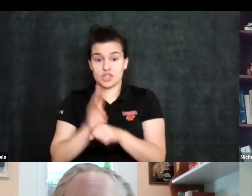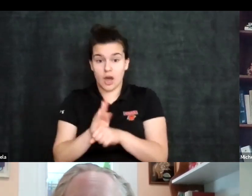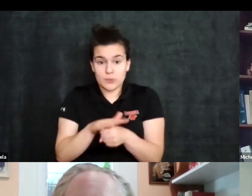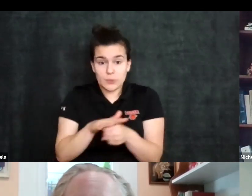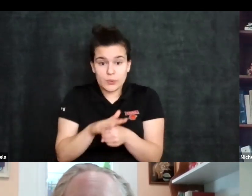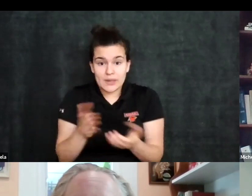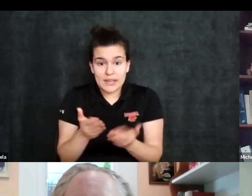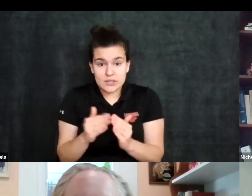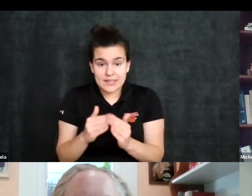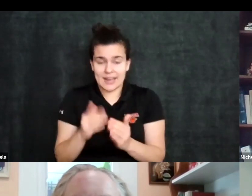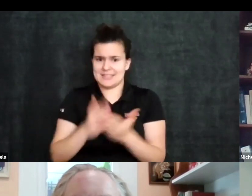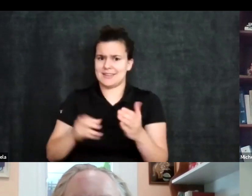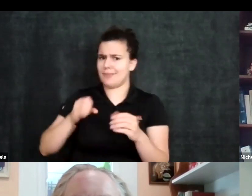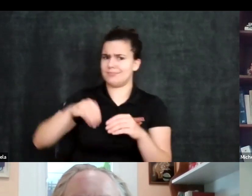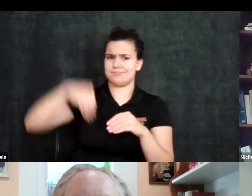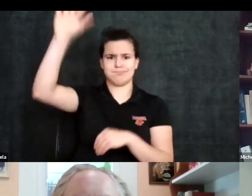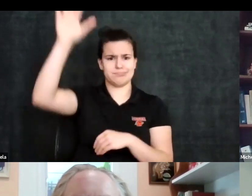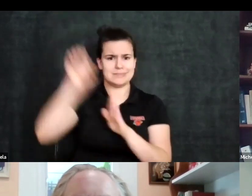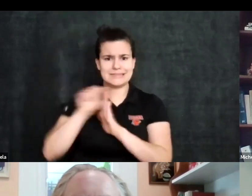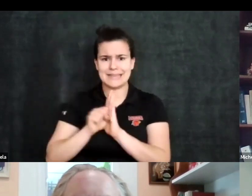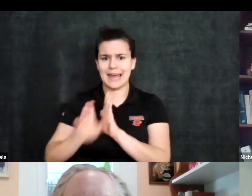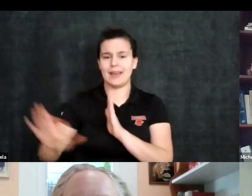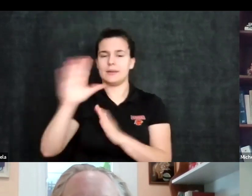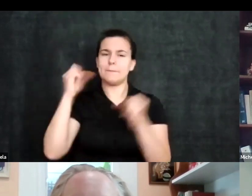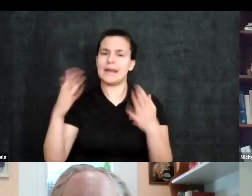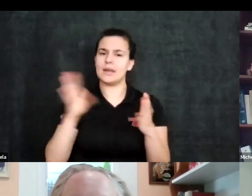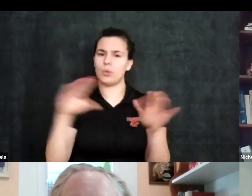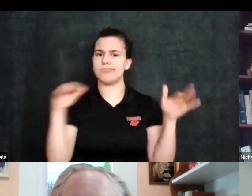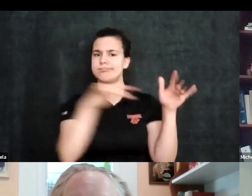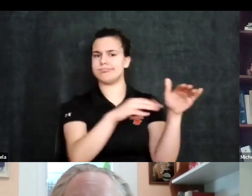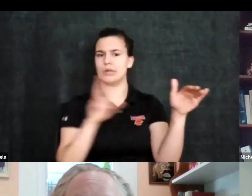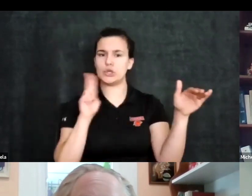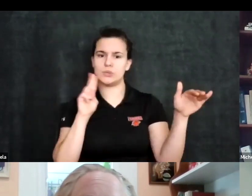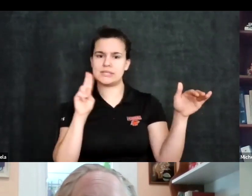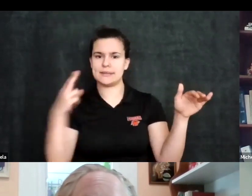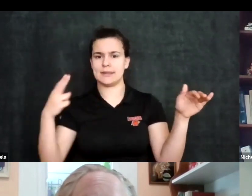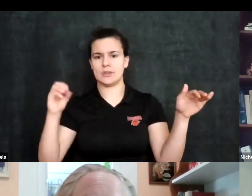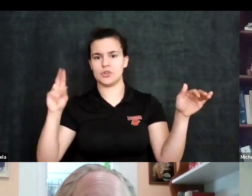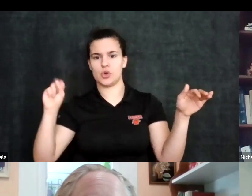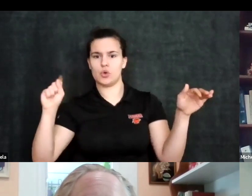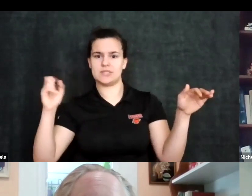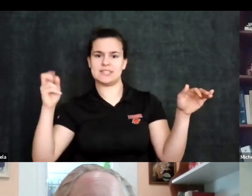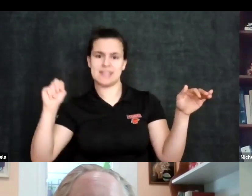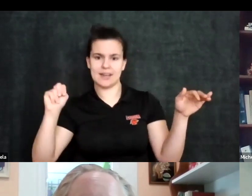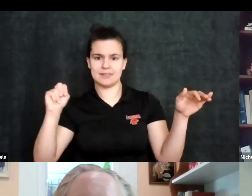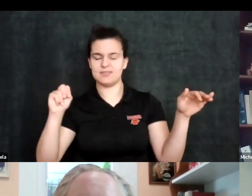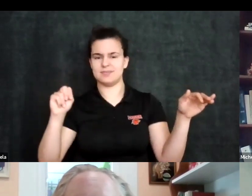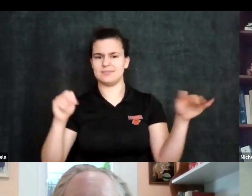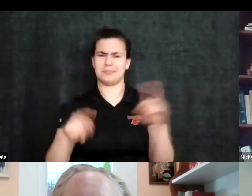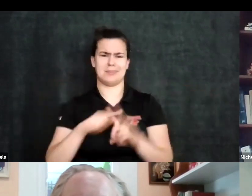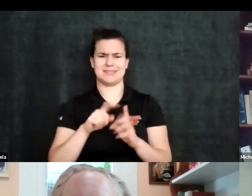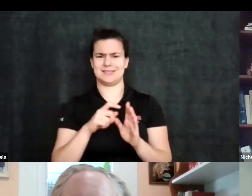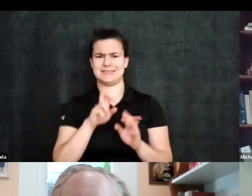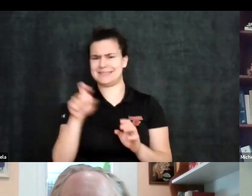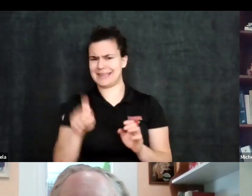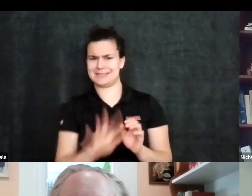lot work in the Houston area and throughout Texas, but there's jobs also within the whole country